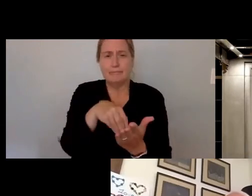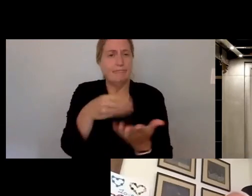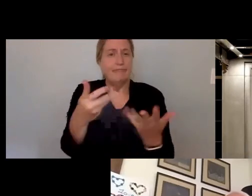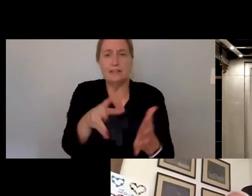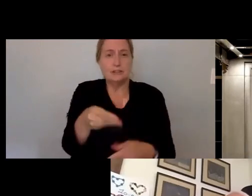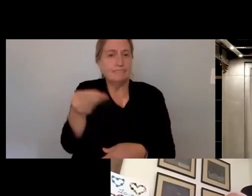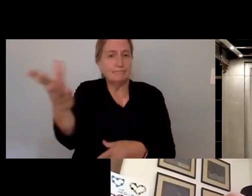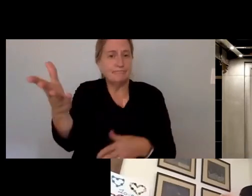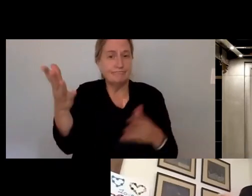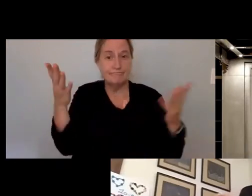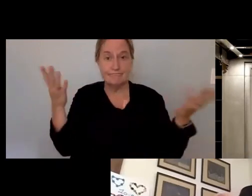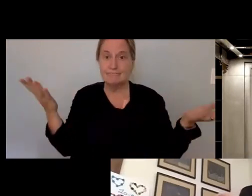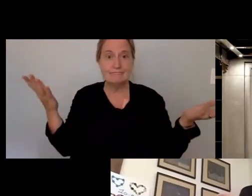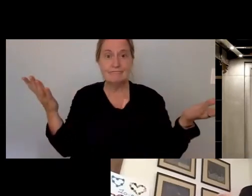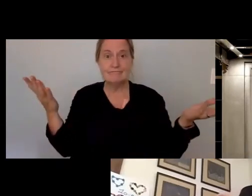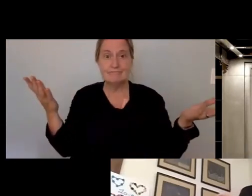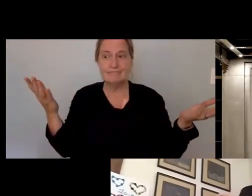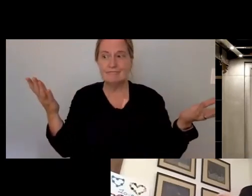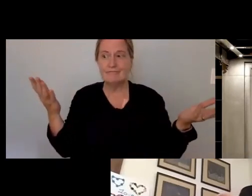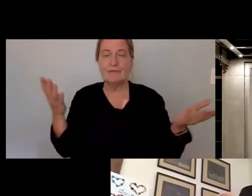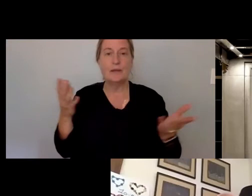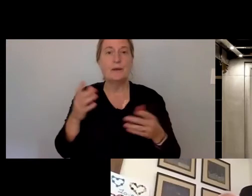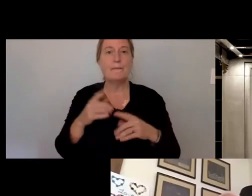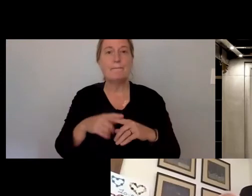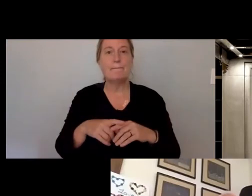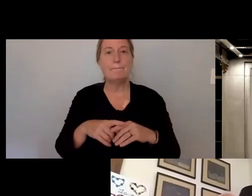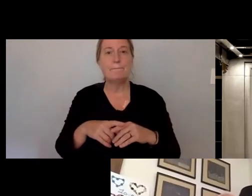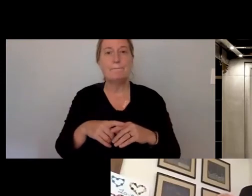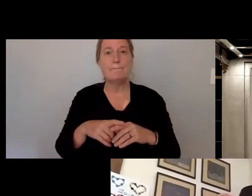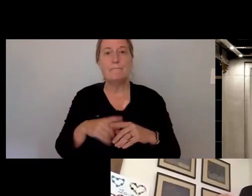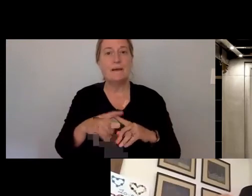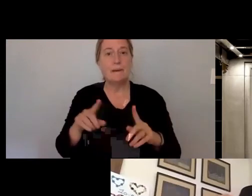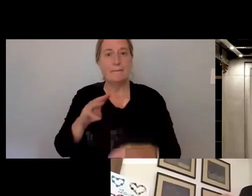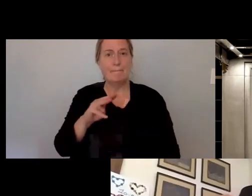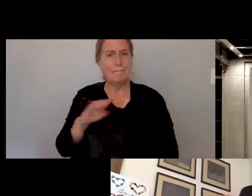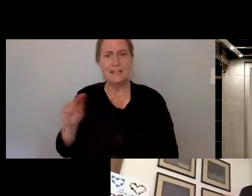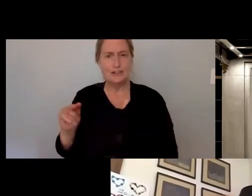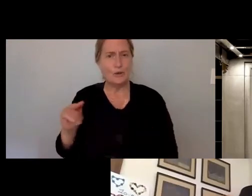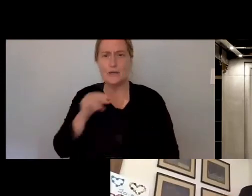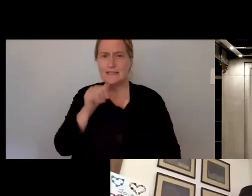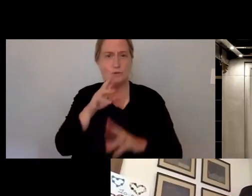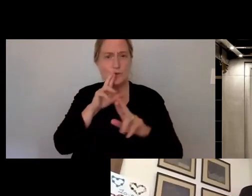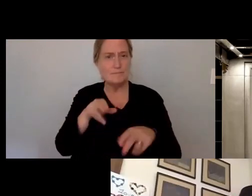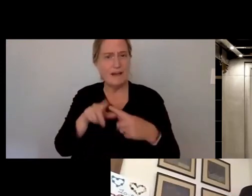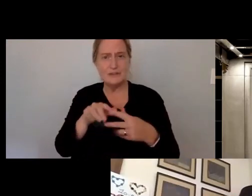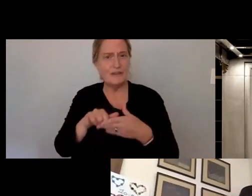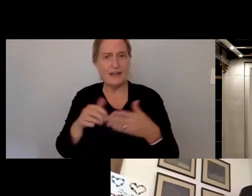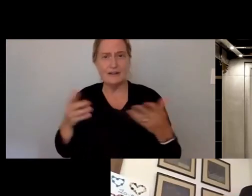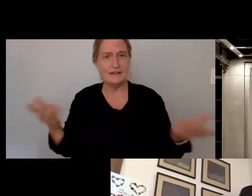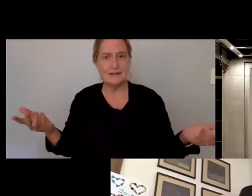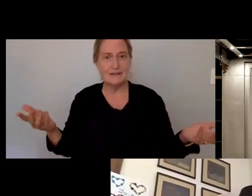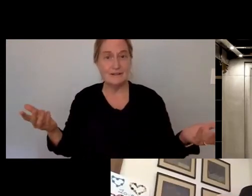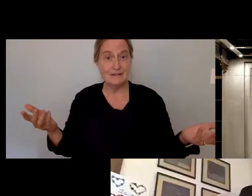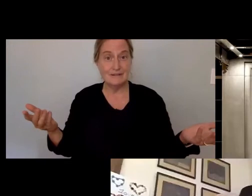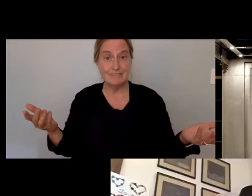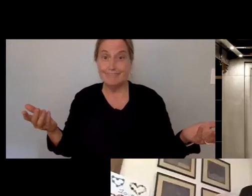this because they were doing that. Why the heck didn't Minnesota respond to that request? Why the heck didn't they do that? Because I'm telling you, if